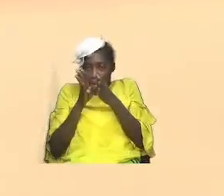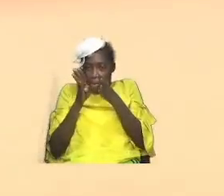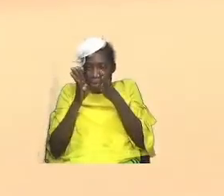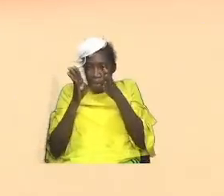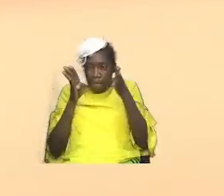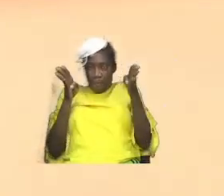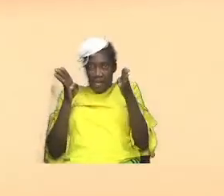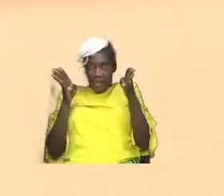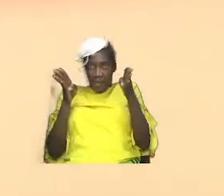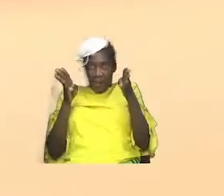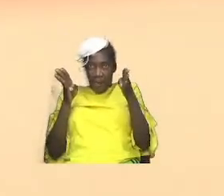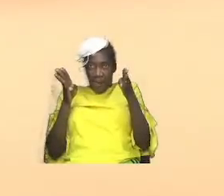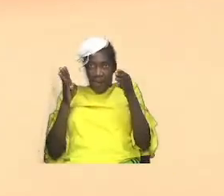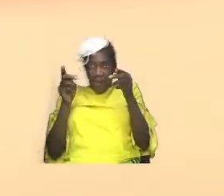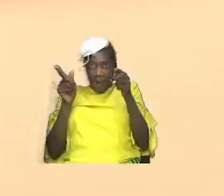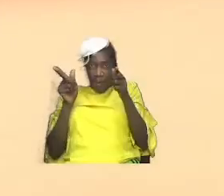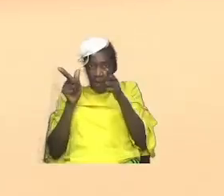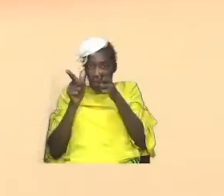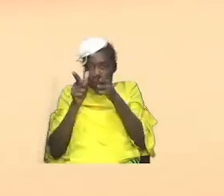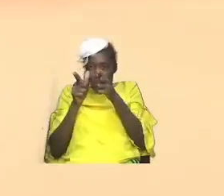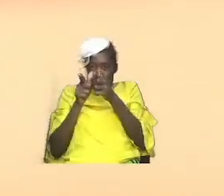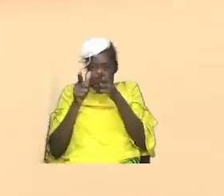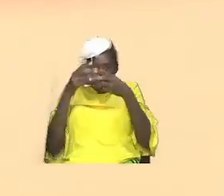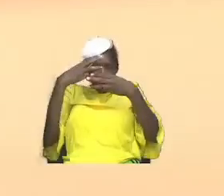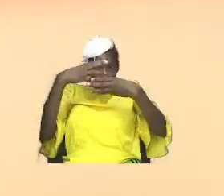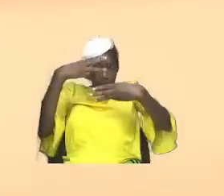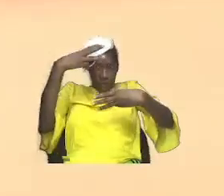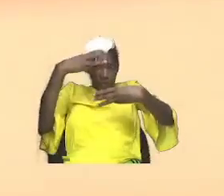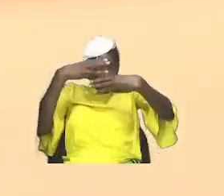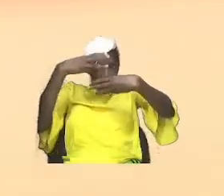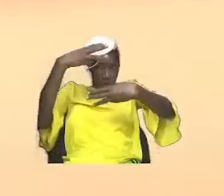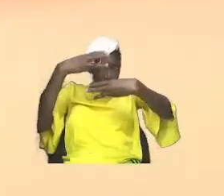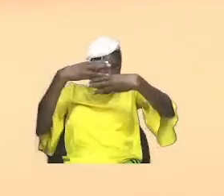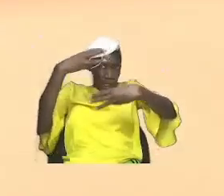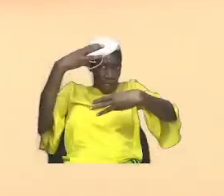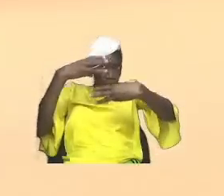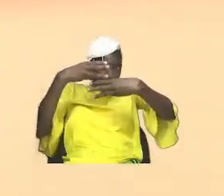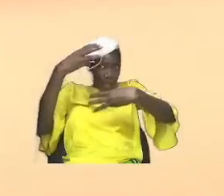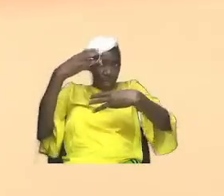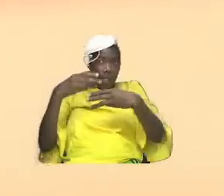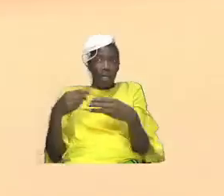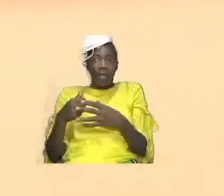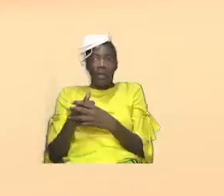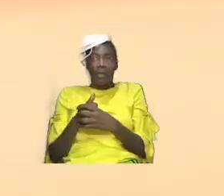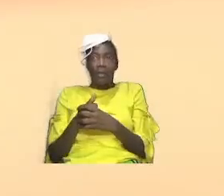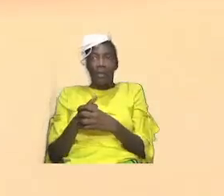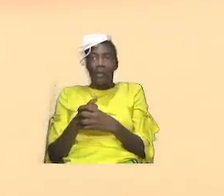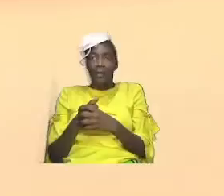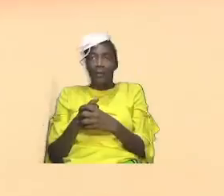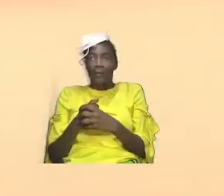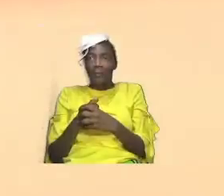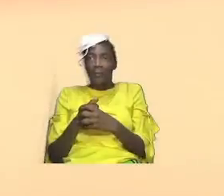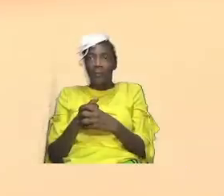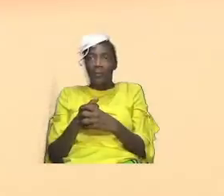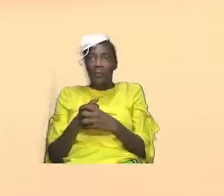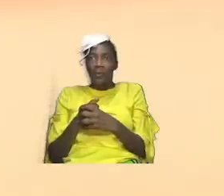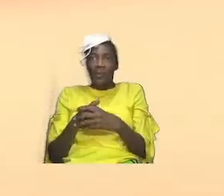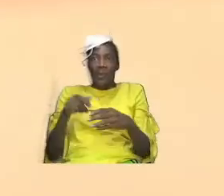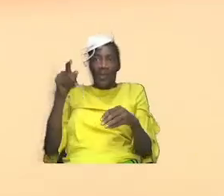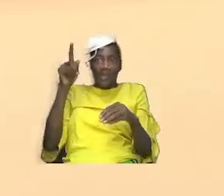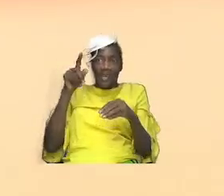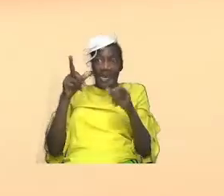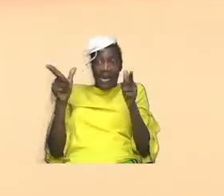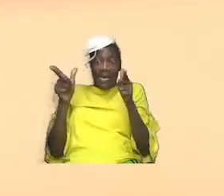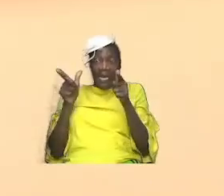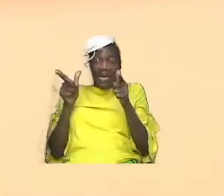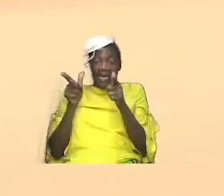1/4 inch, they buy some 3/8. Boy, I'm not going to know, you know, but the 1/4 inch, that